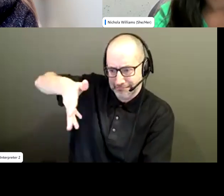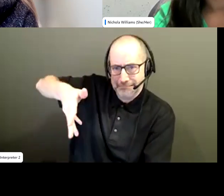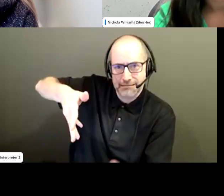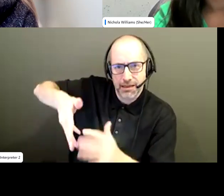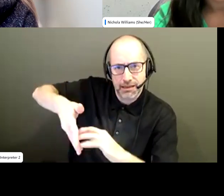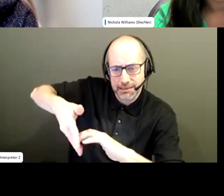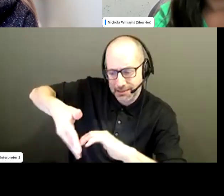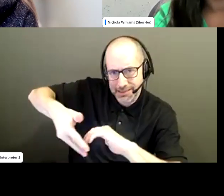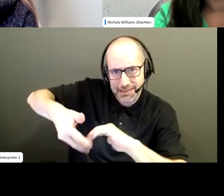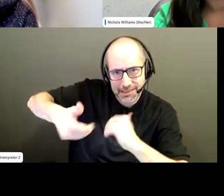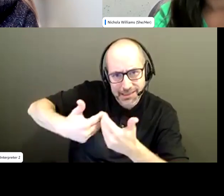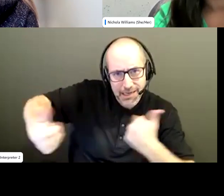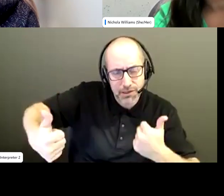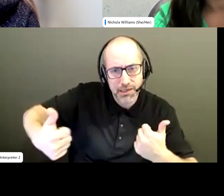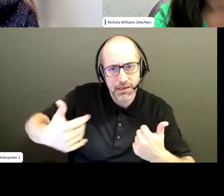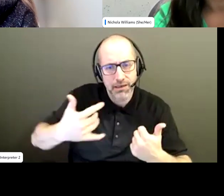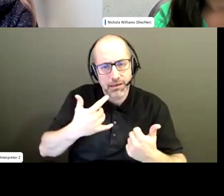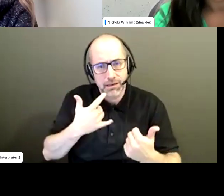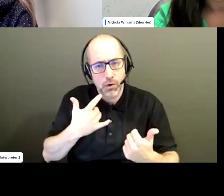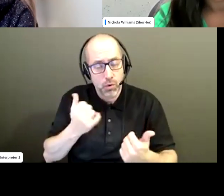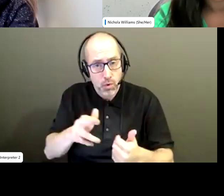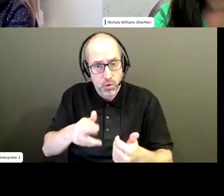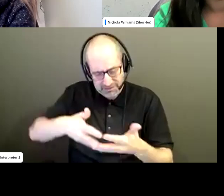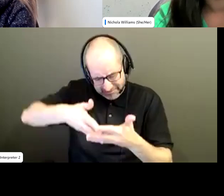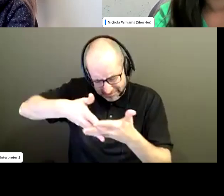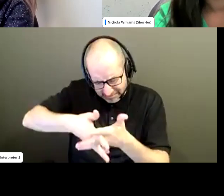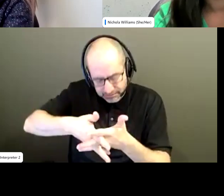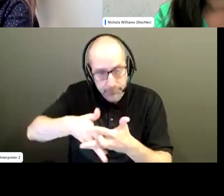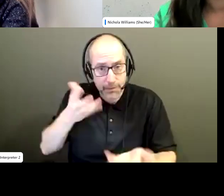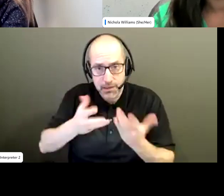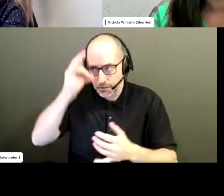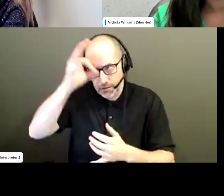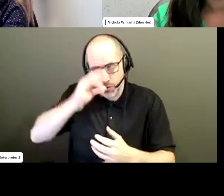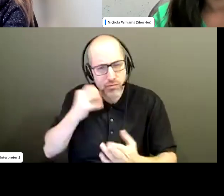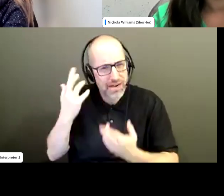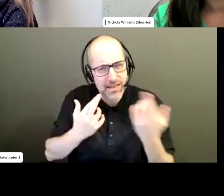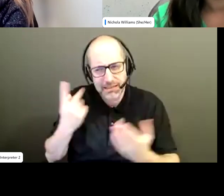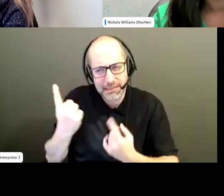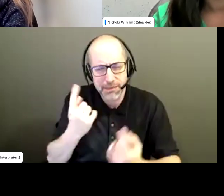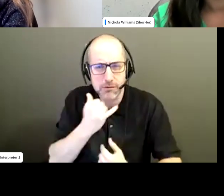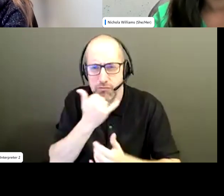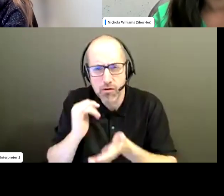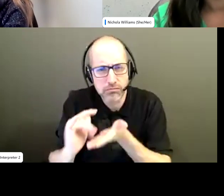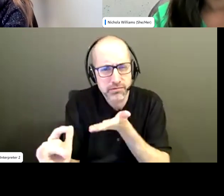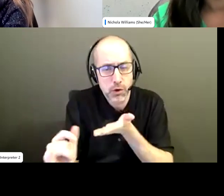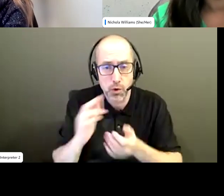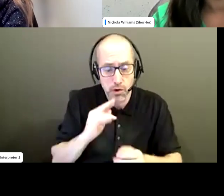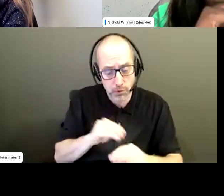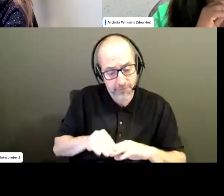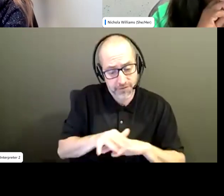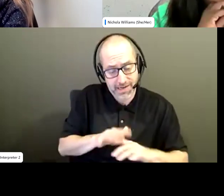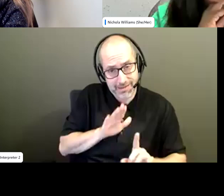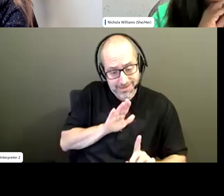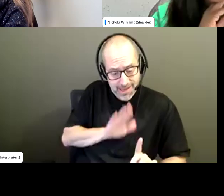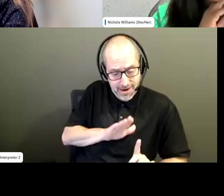acknowledge that something is going on first, and then also it can affect the decision-making process because they might be doing something wrong. They